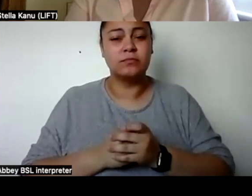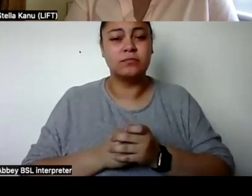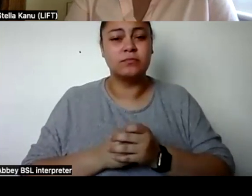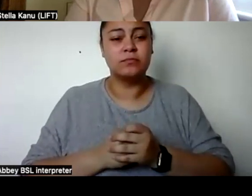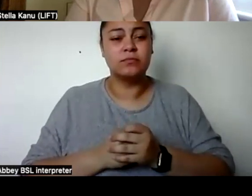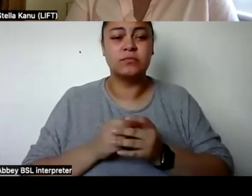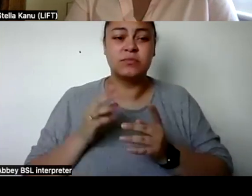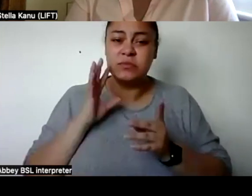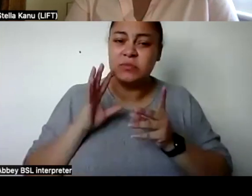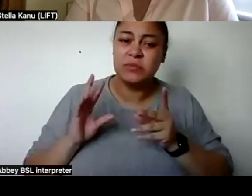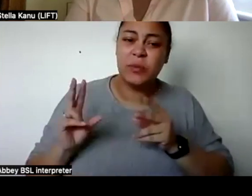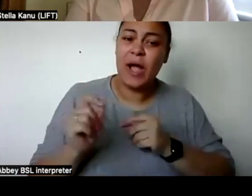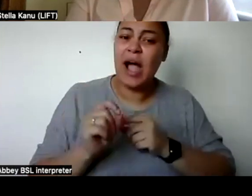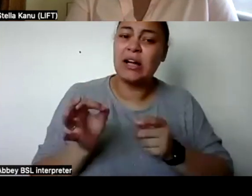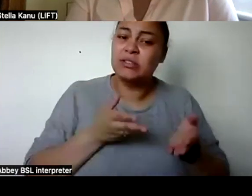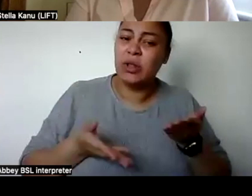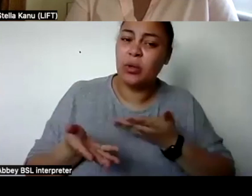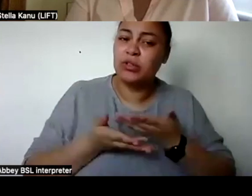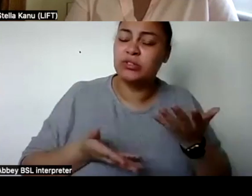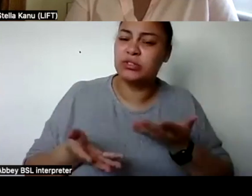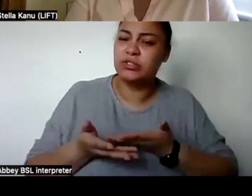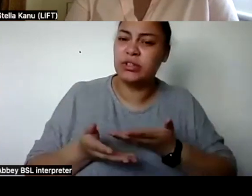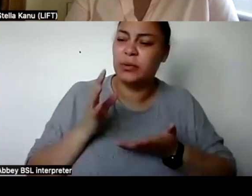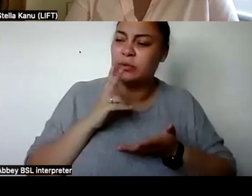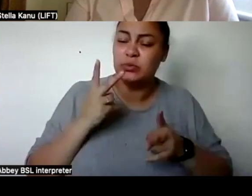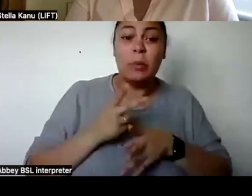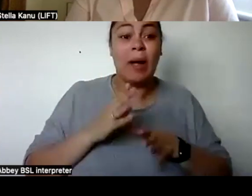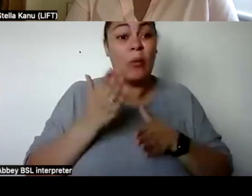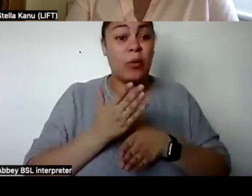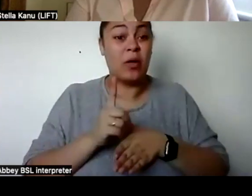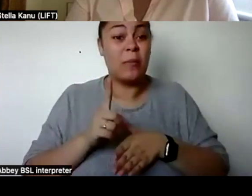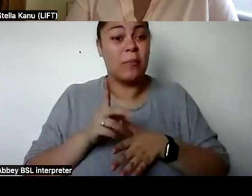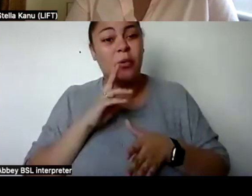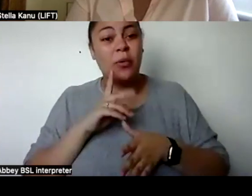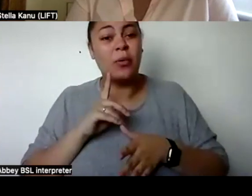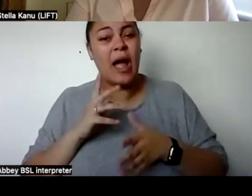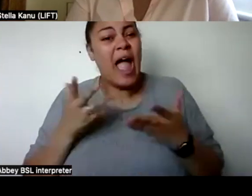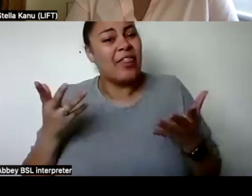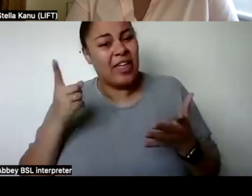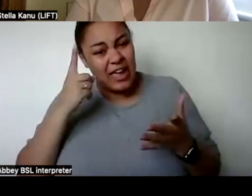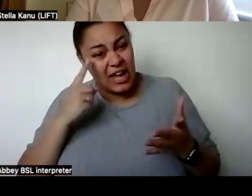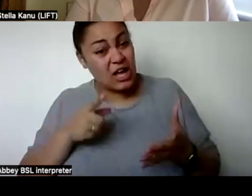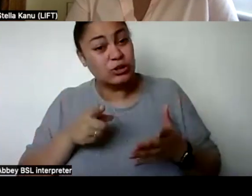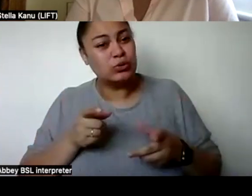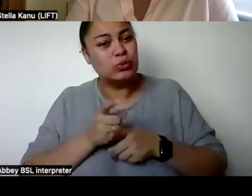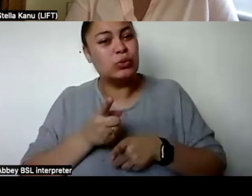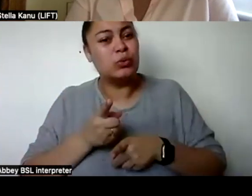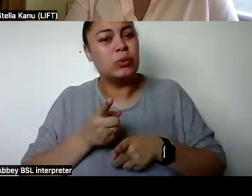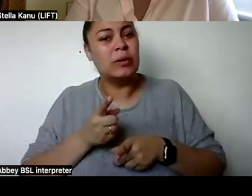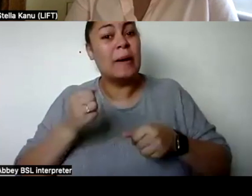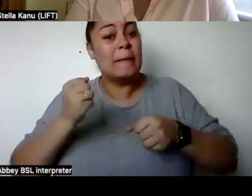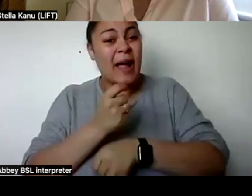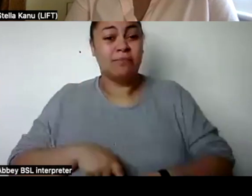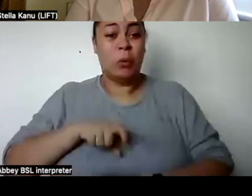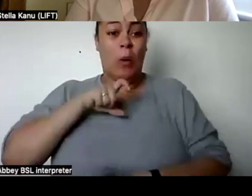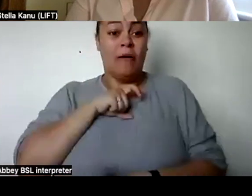asked we talked about the work, obviously, but we asked if there was anything that we could do to make them feel more